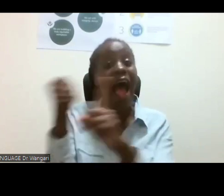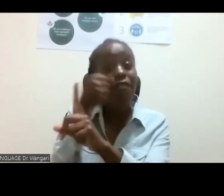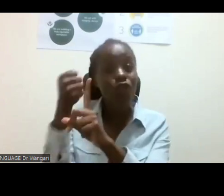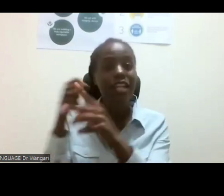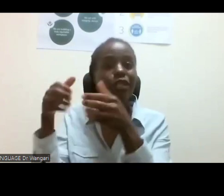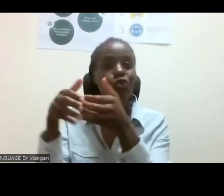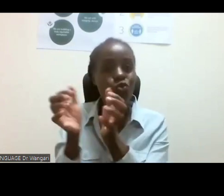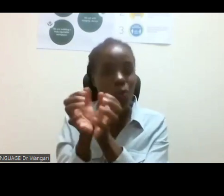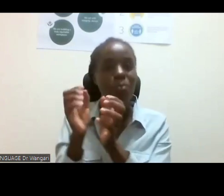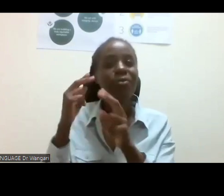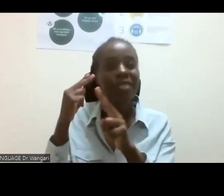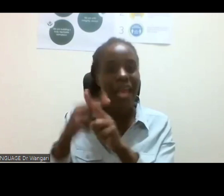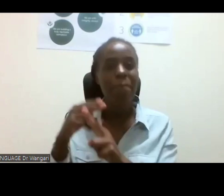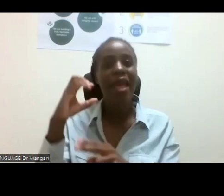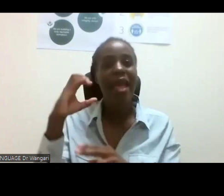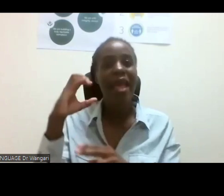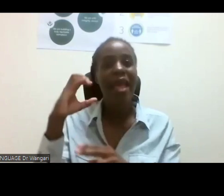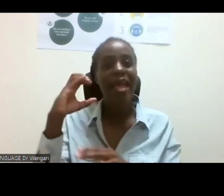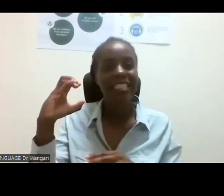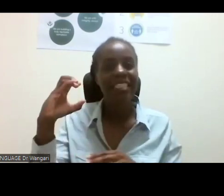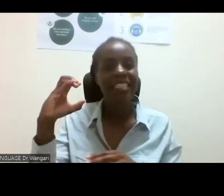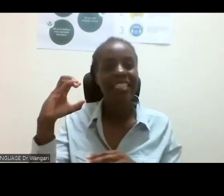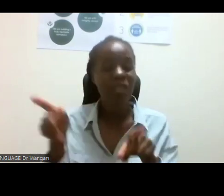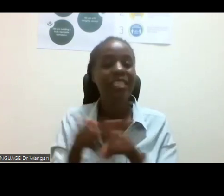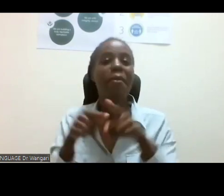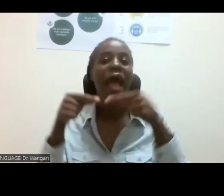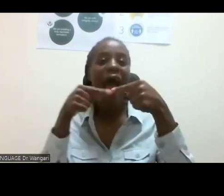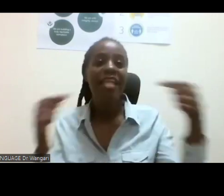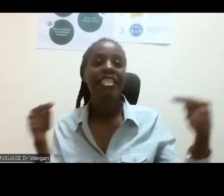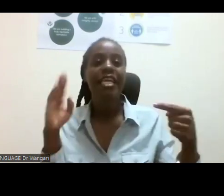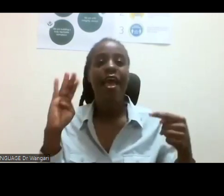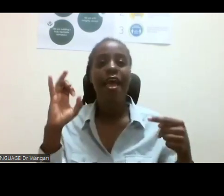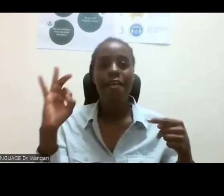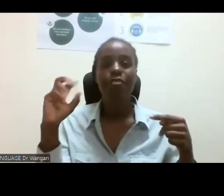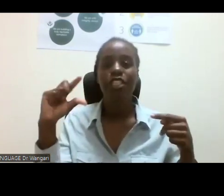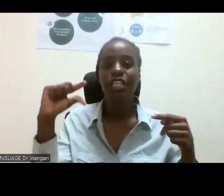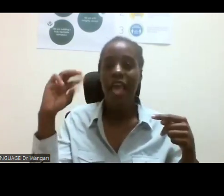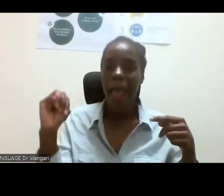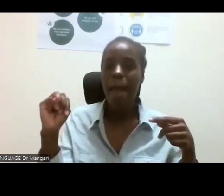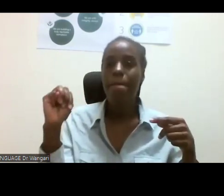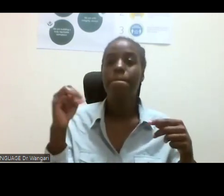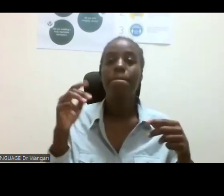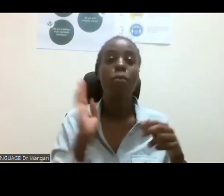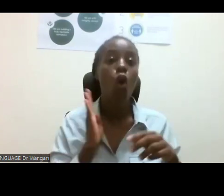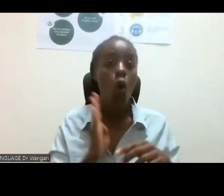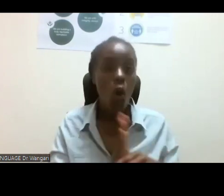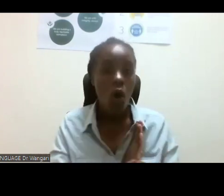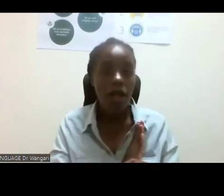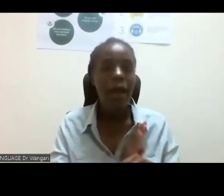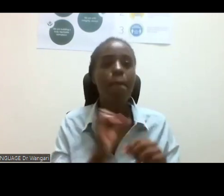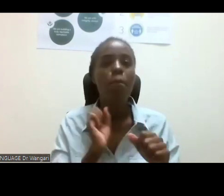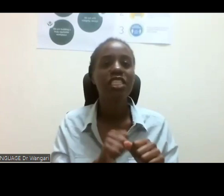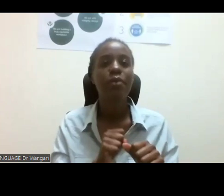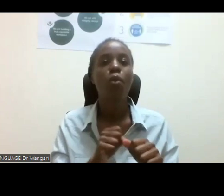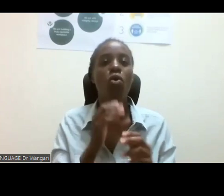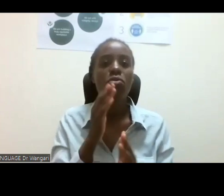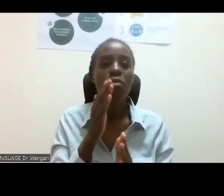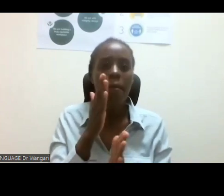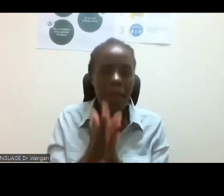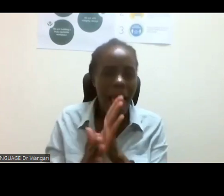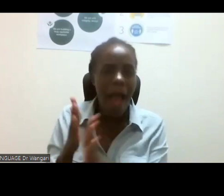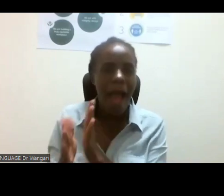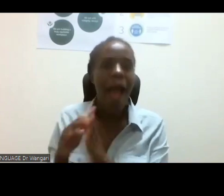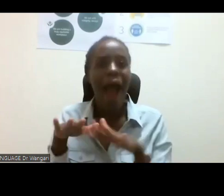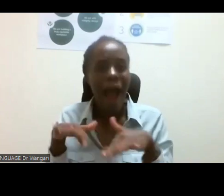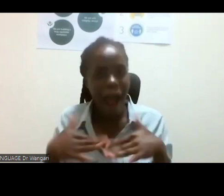society organizations, and the anti-FGM board to have interventions on ending the medicalization of FGM. And this includes, from